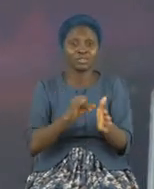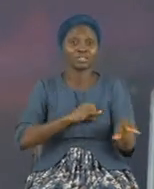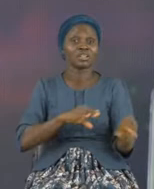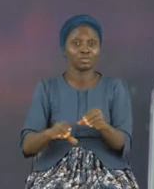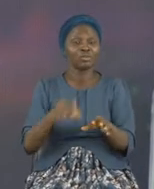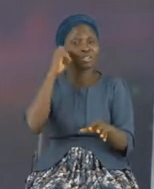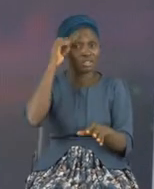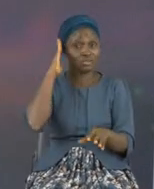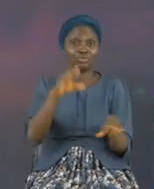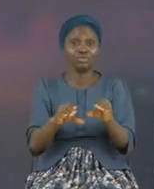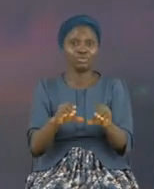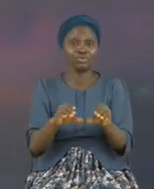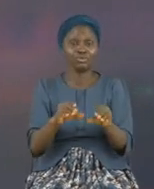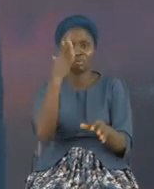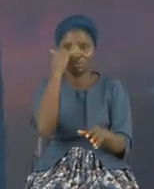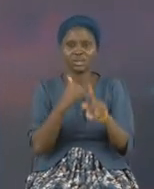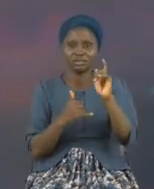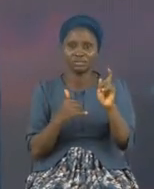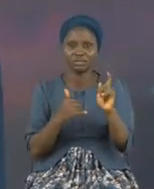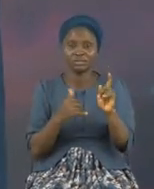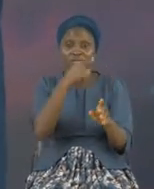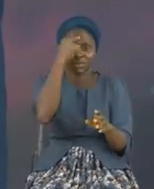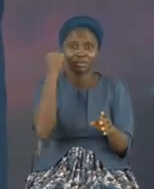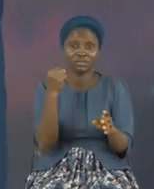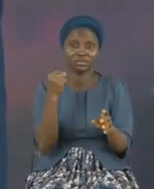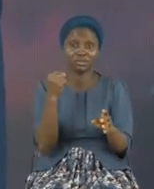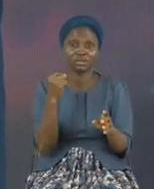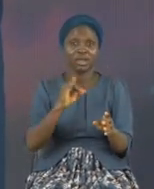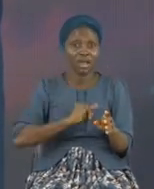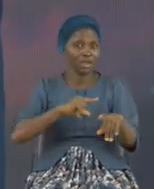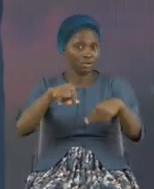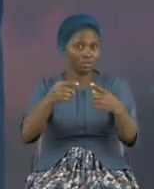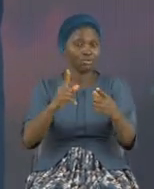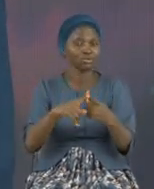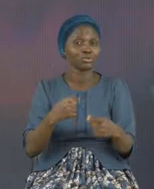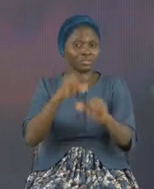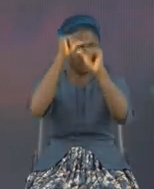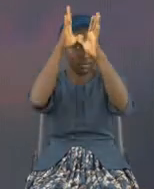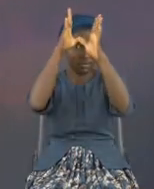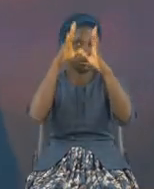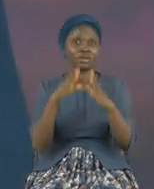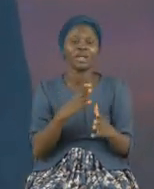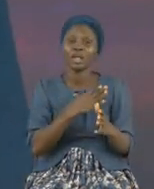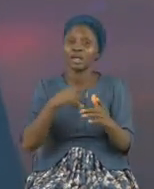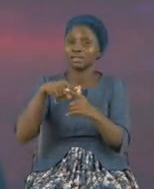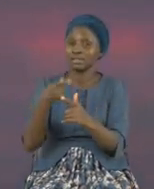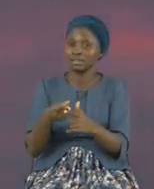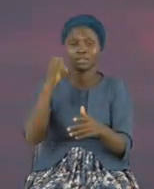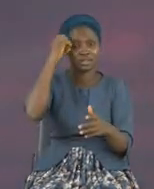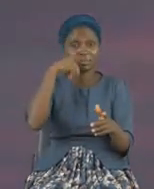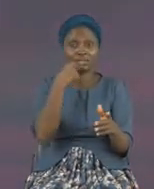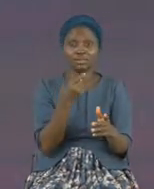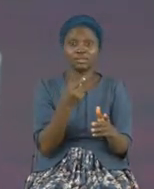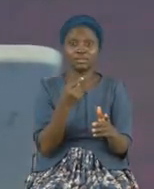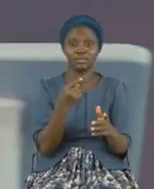do. Why? Because I go to the Father. And then he said,